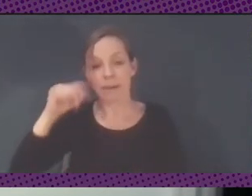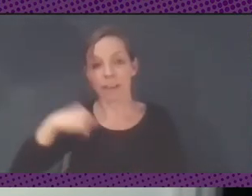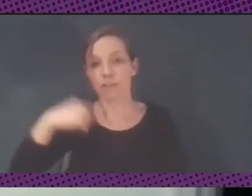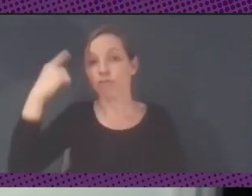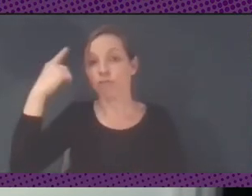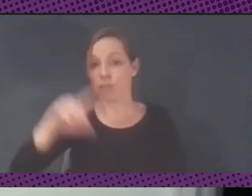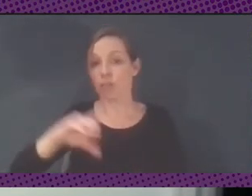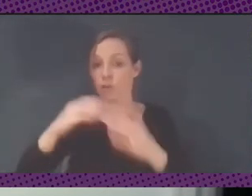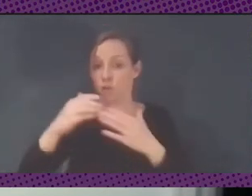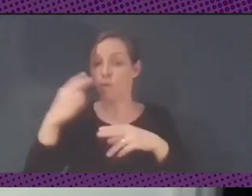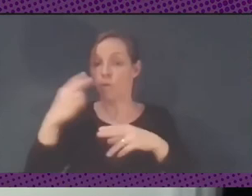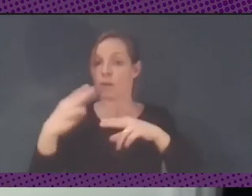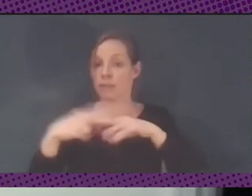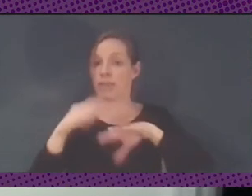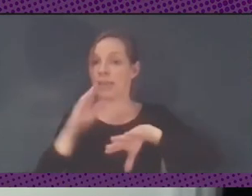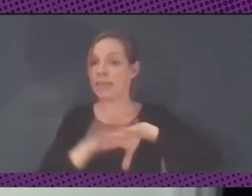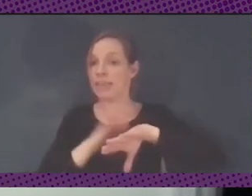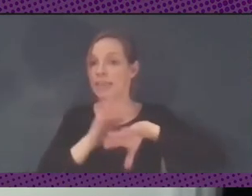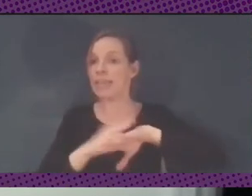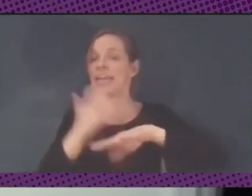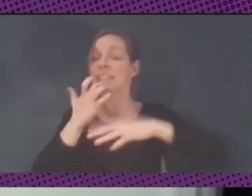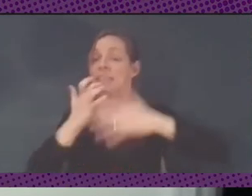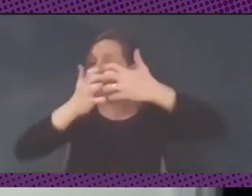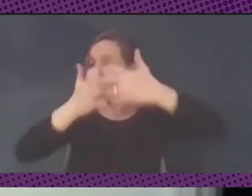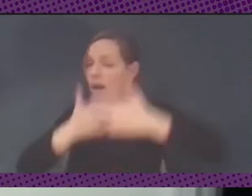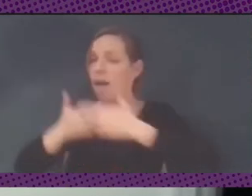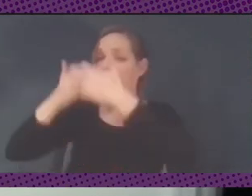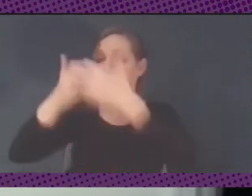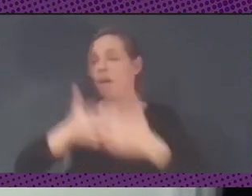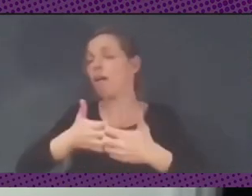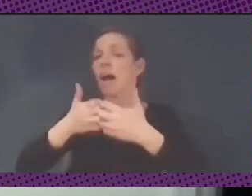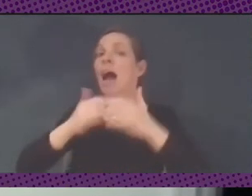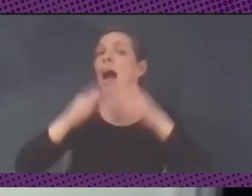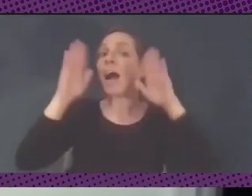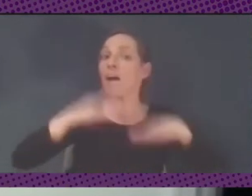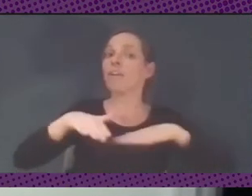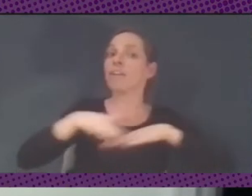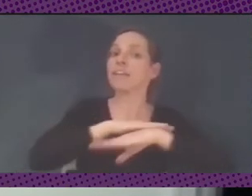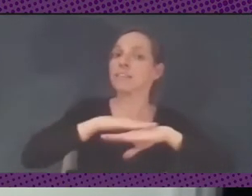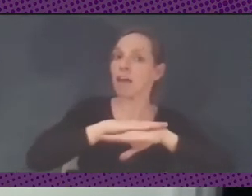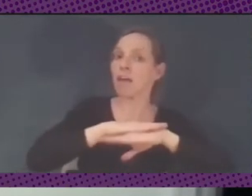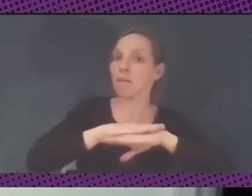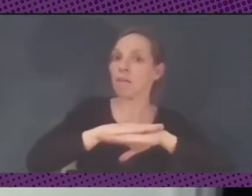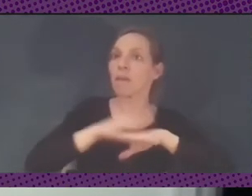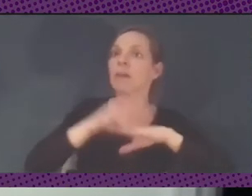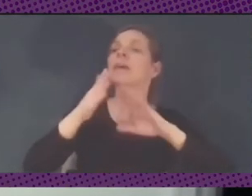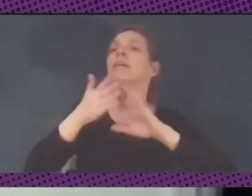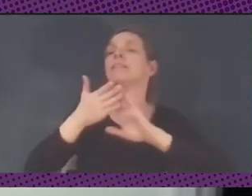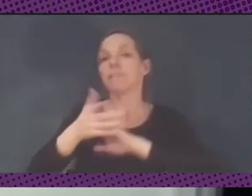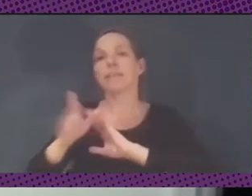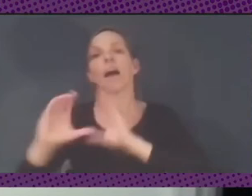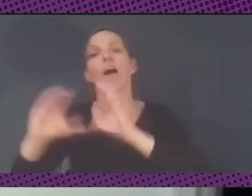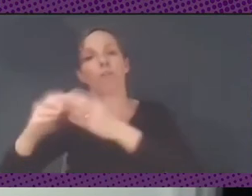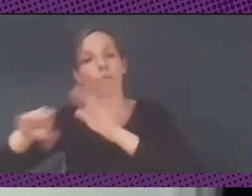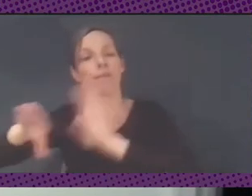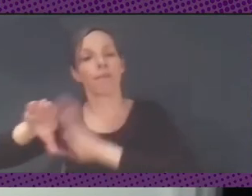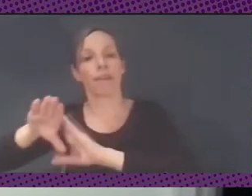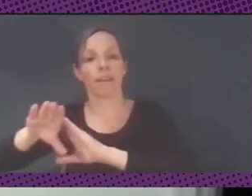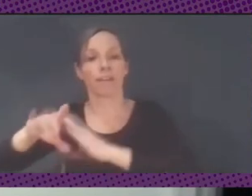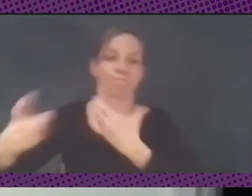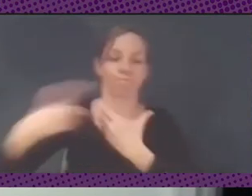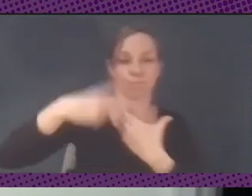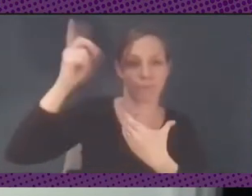the right occupies the state and then our possibilities are always much smaller than they would be otherwise. So to me, the battle